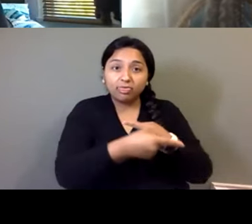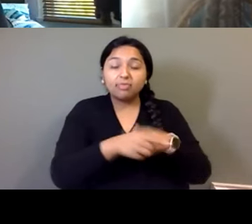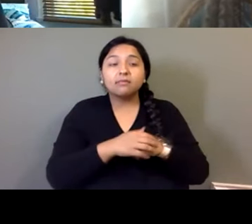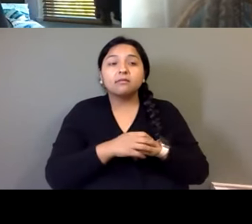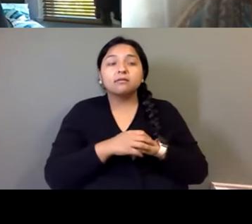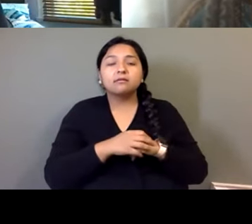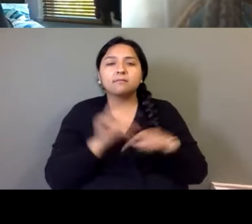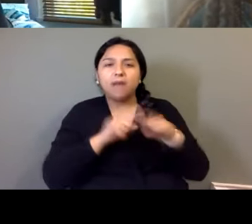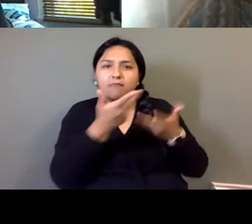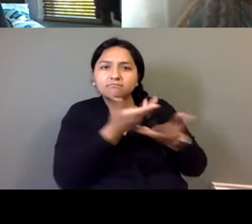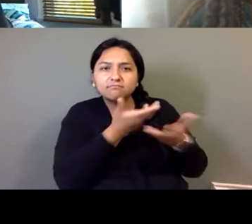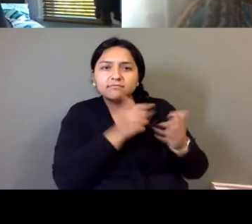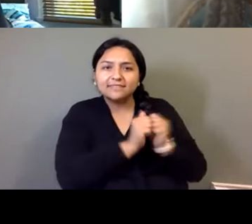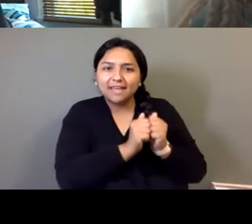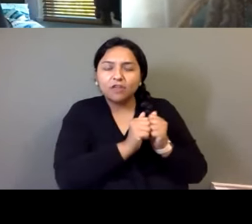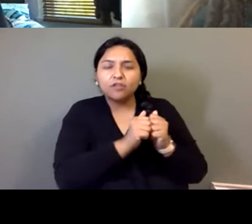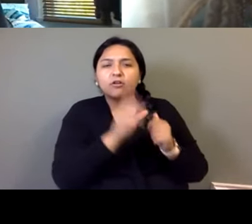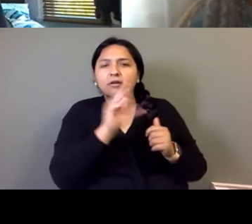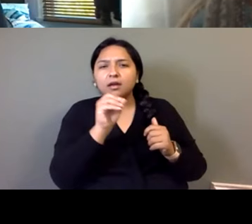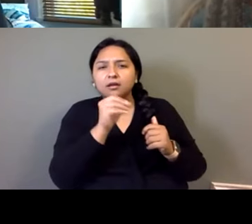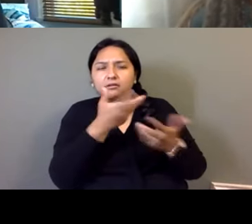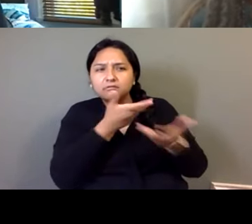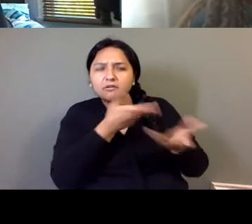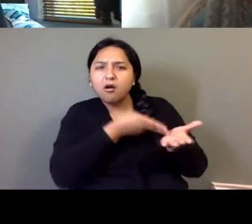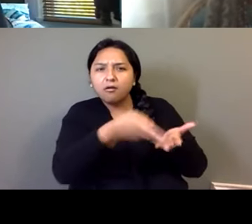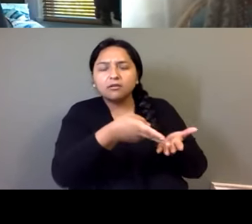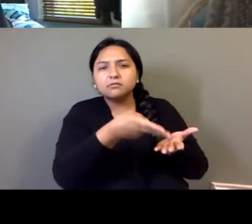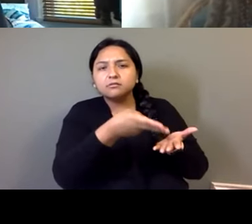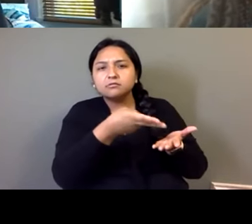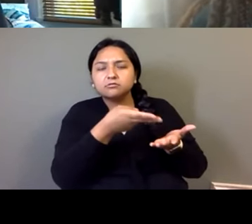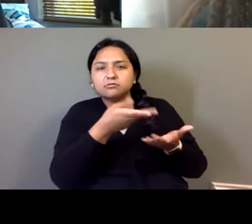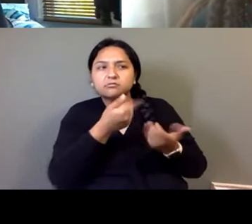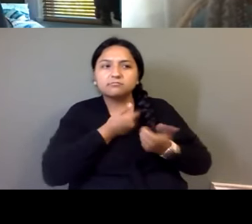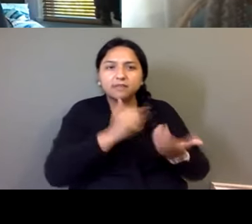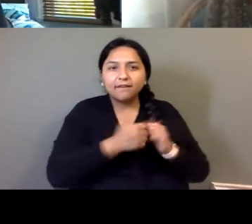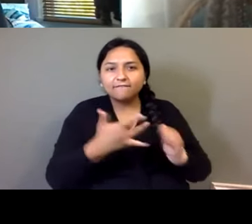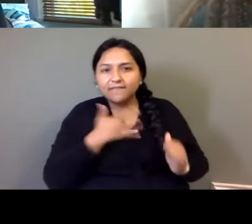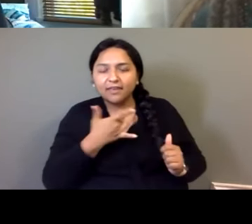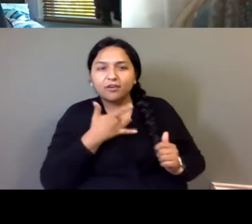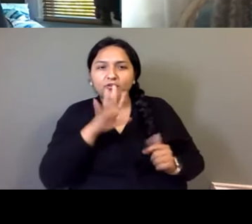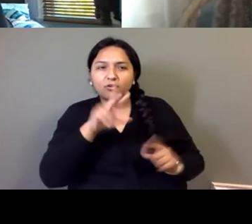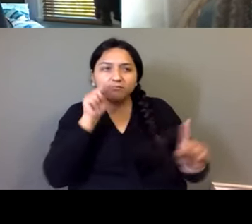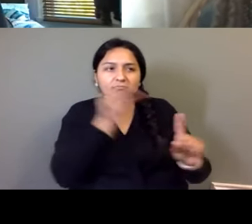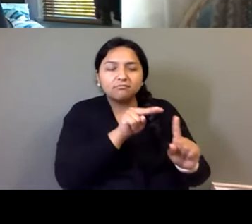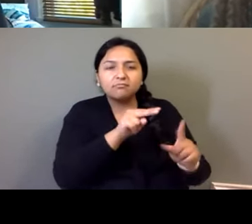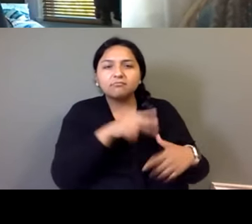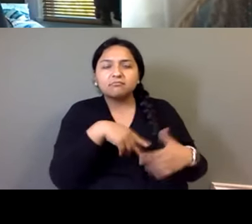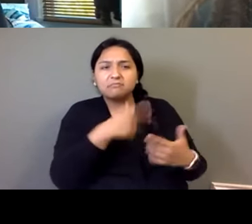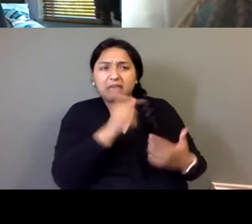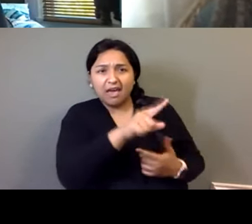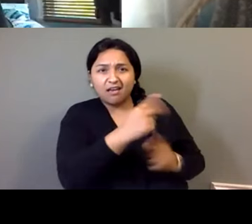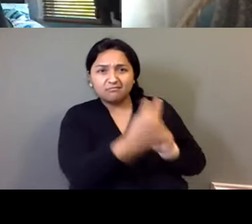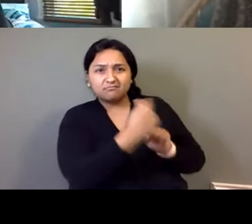work with them together and like be honest to the person you're talking to. Like just be honest about how you feel, how you see them, and ask them how they see you ultimately.